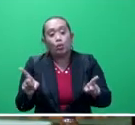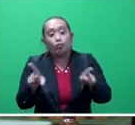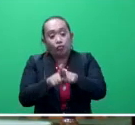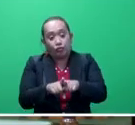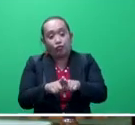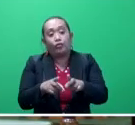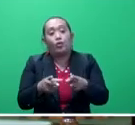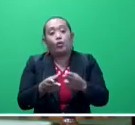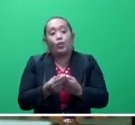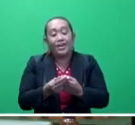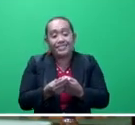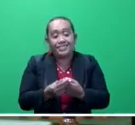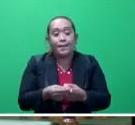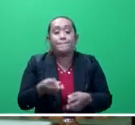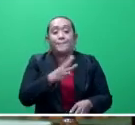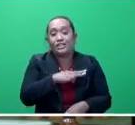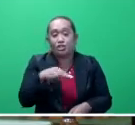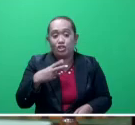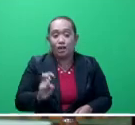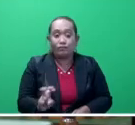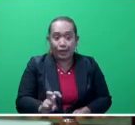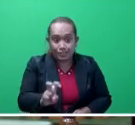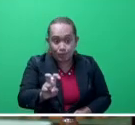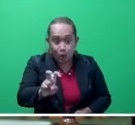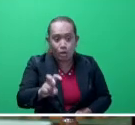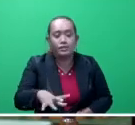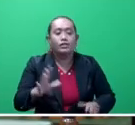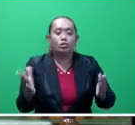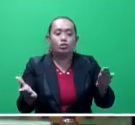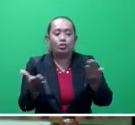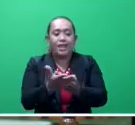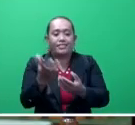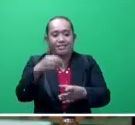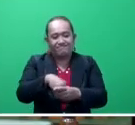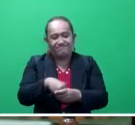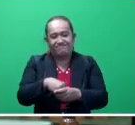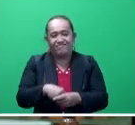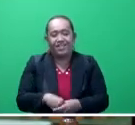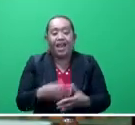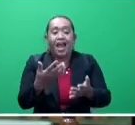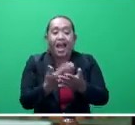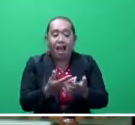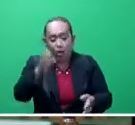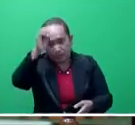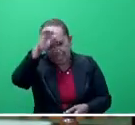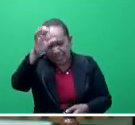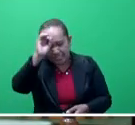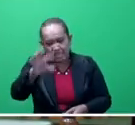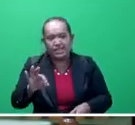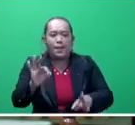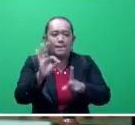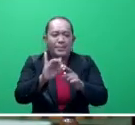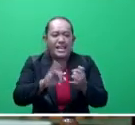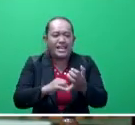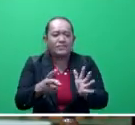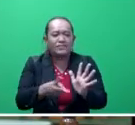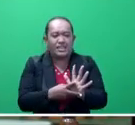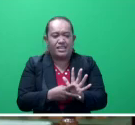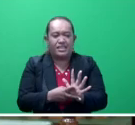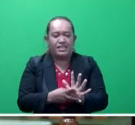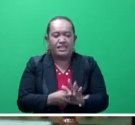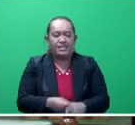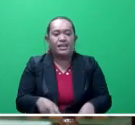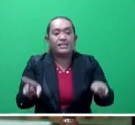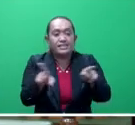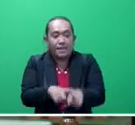the e-ticketing system in very soon to minibuses, taxis and ferry services from 2022. Security